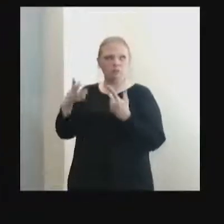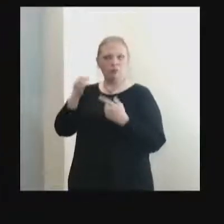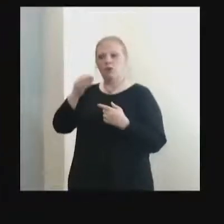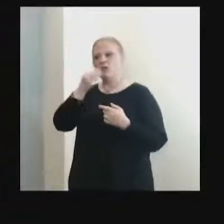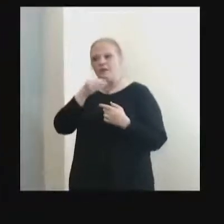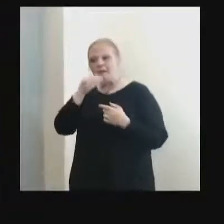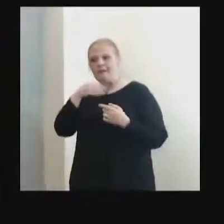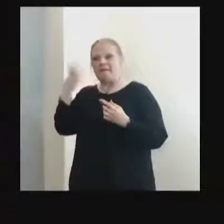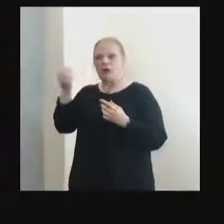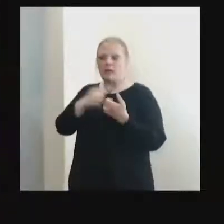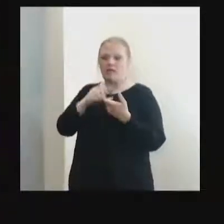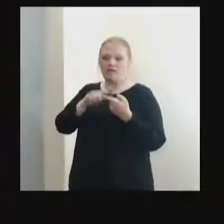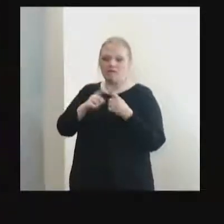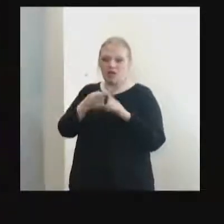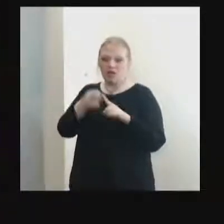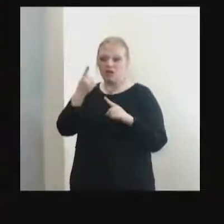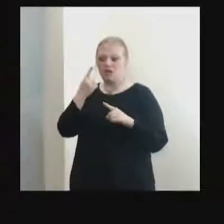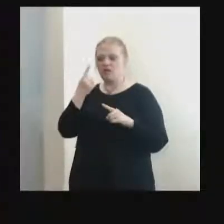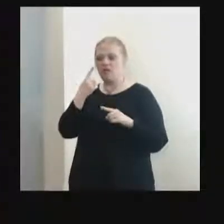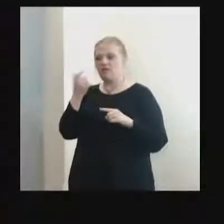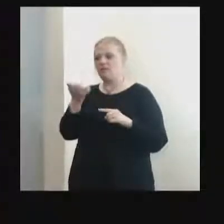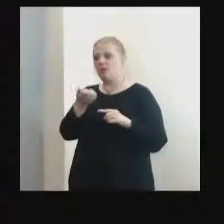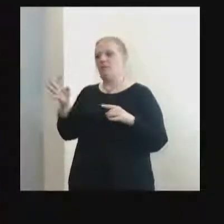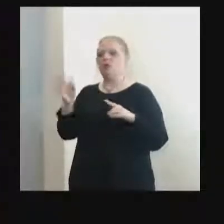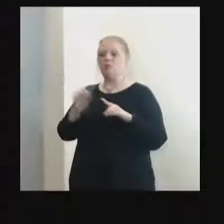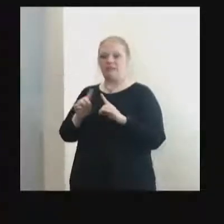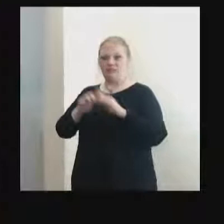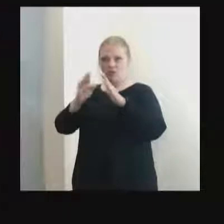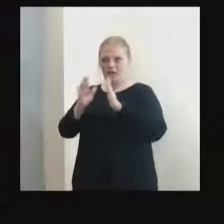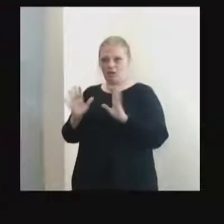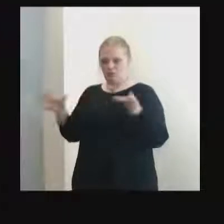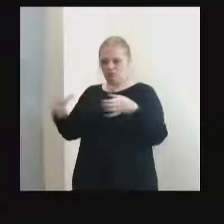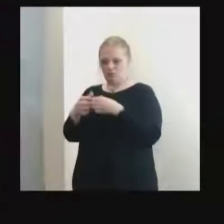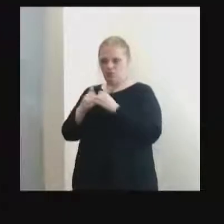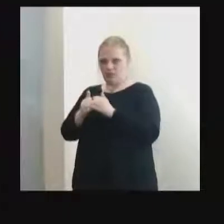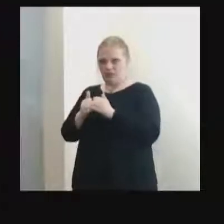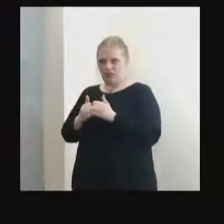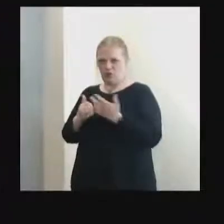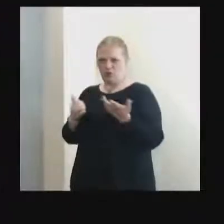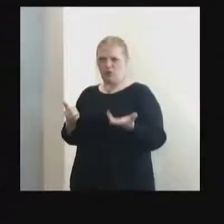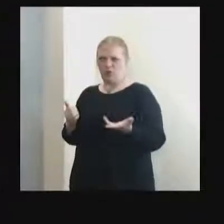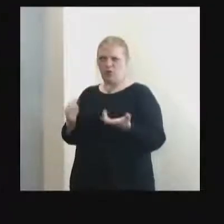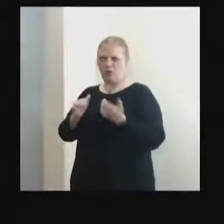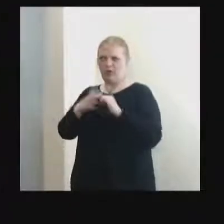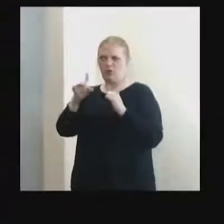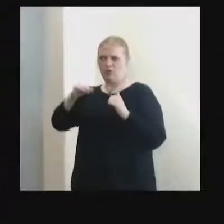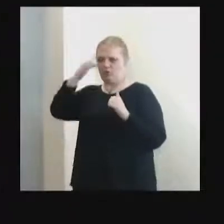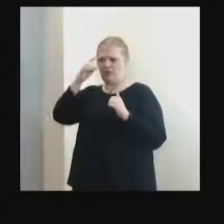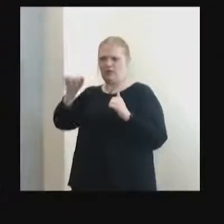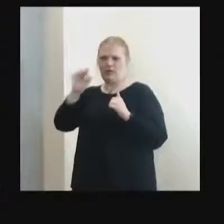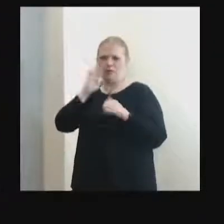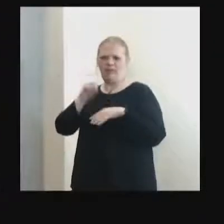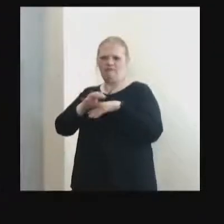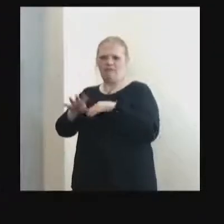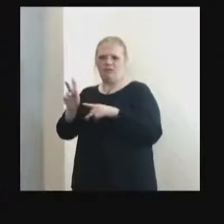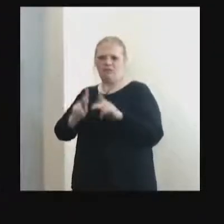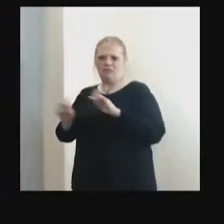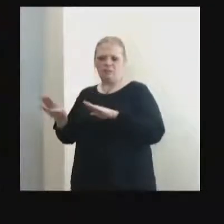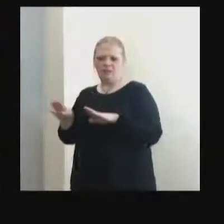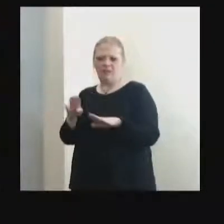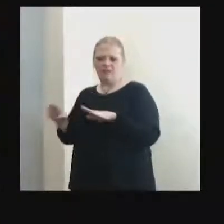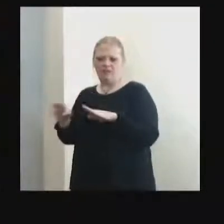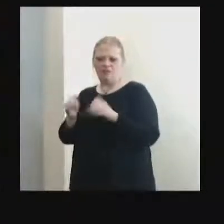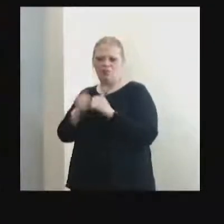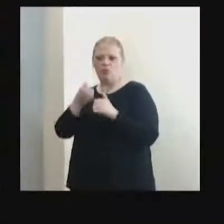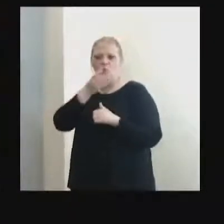with friends from multiple different households, how do you think that this is going to affect people's behaviors, especially with the